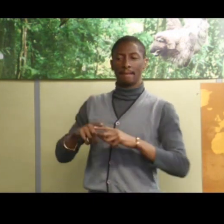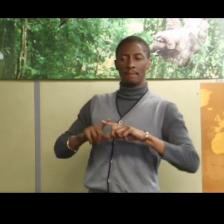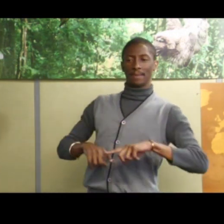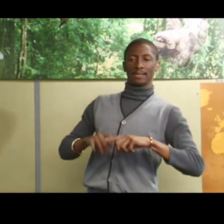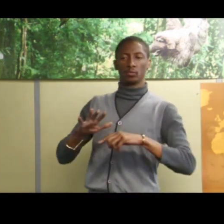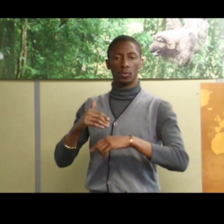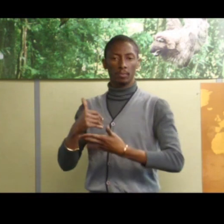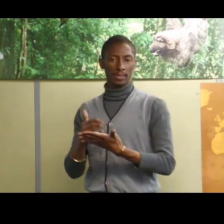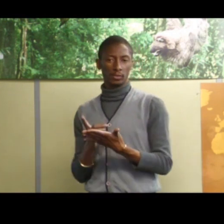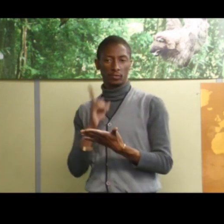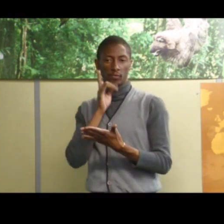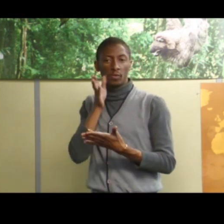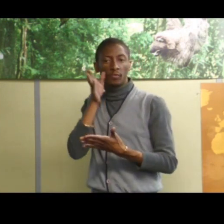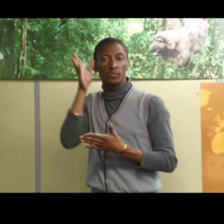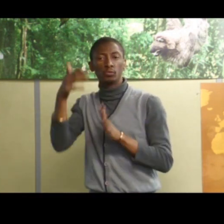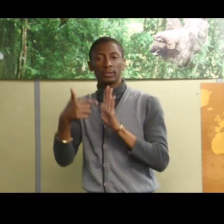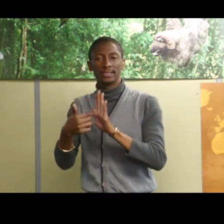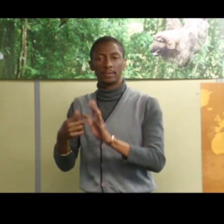that.